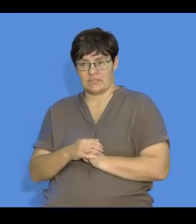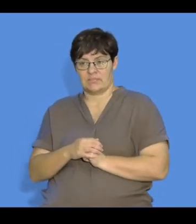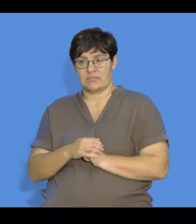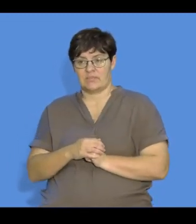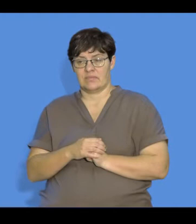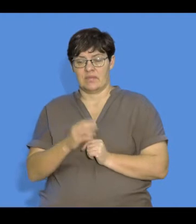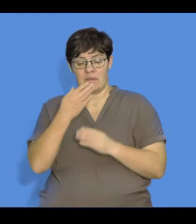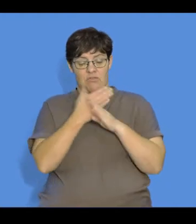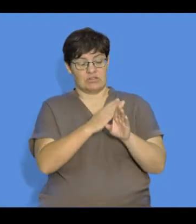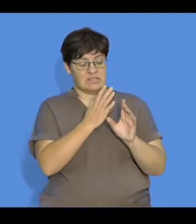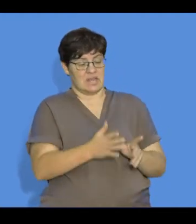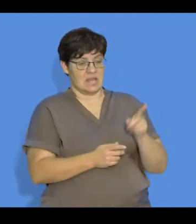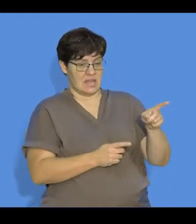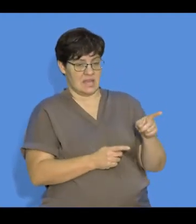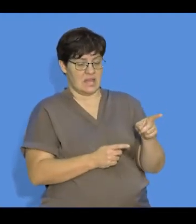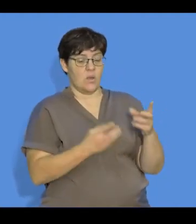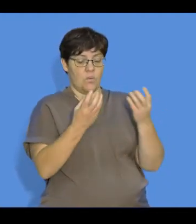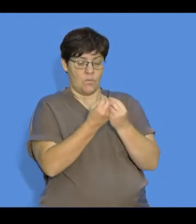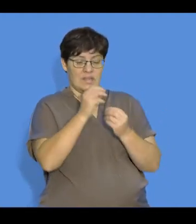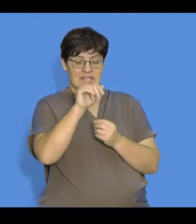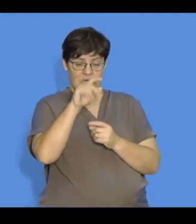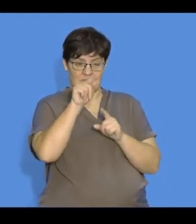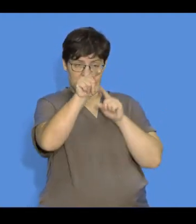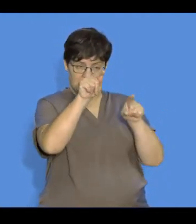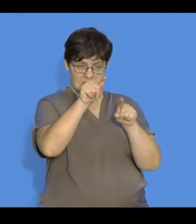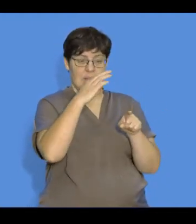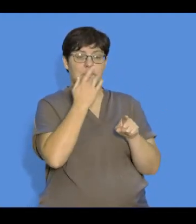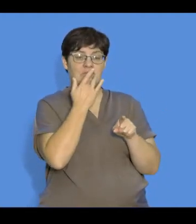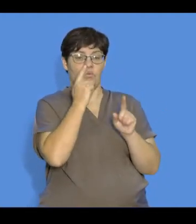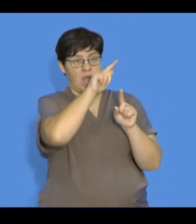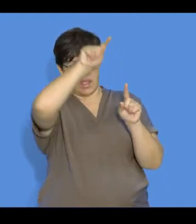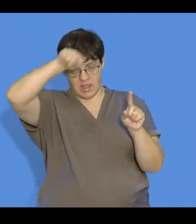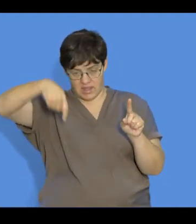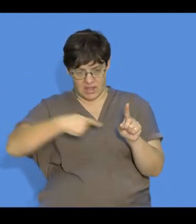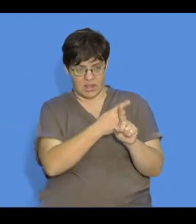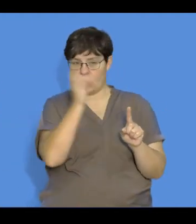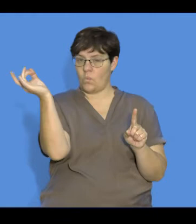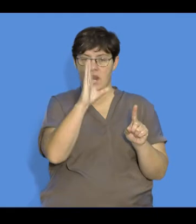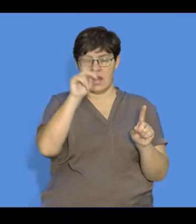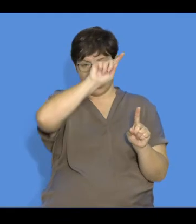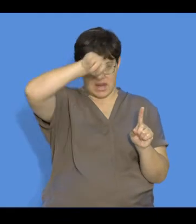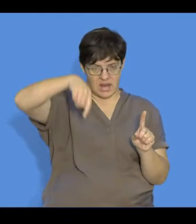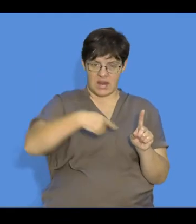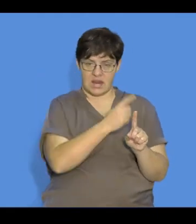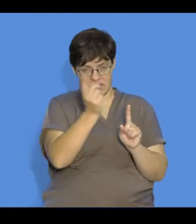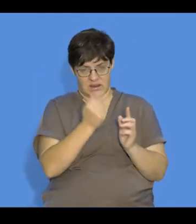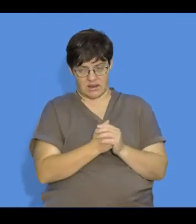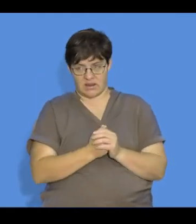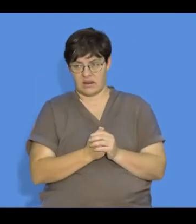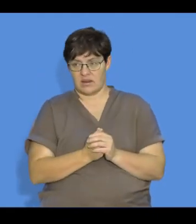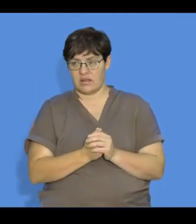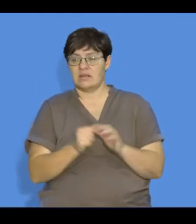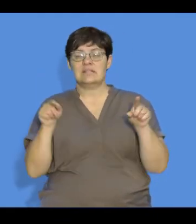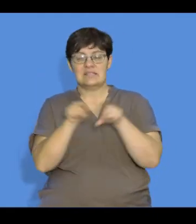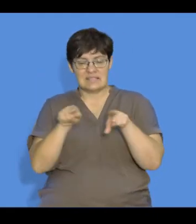at this resistor, it is in series with the battery, right? So the current through the battery, okay, which is the total